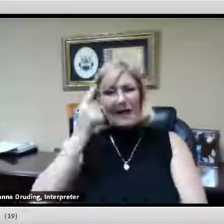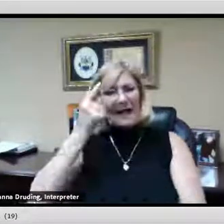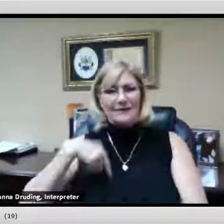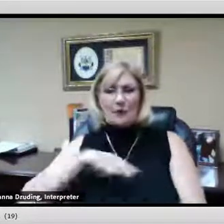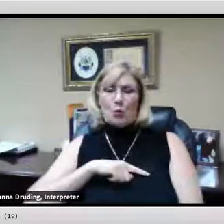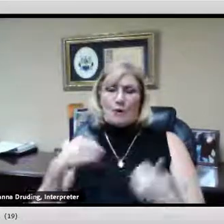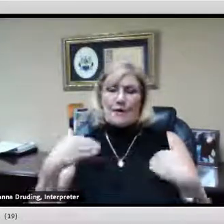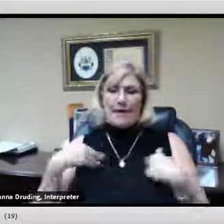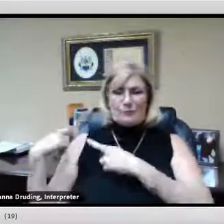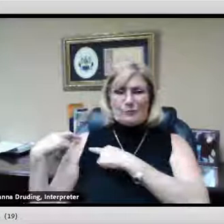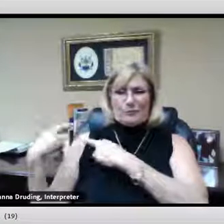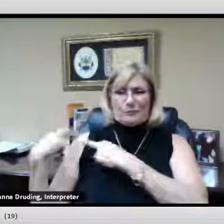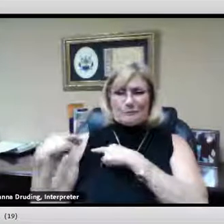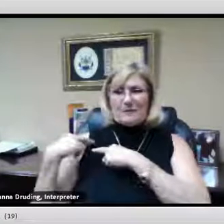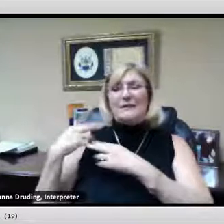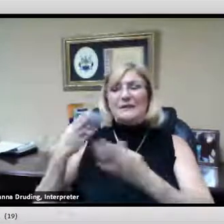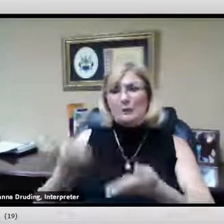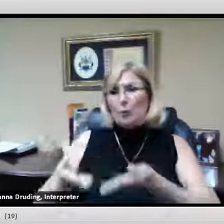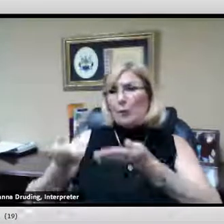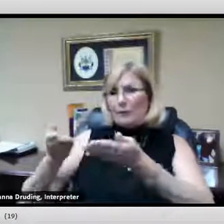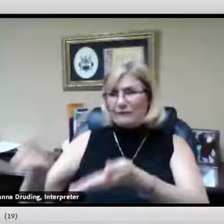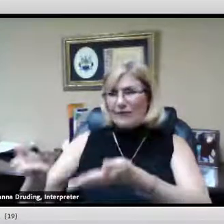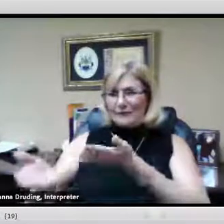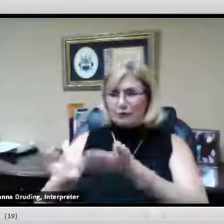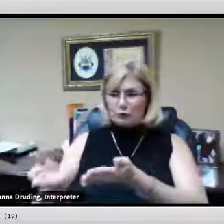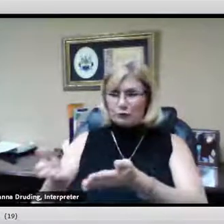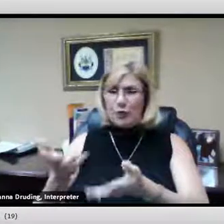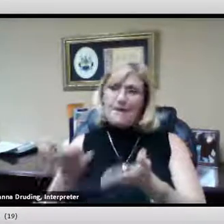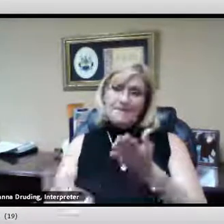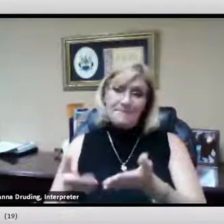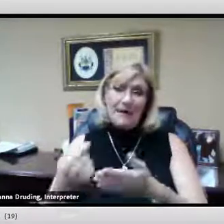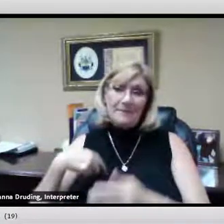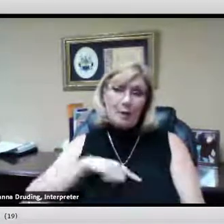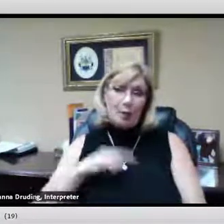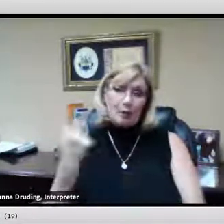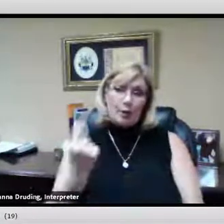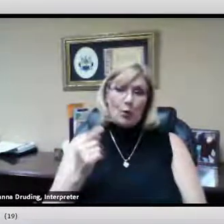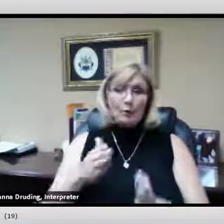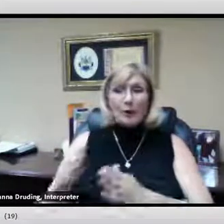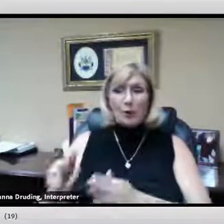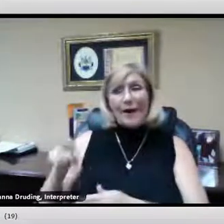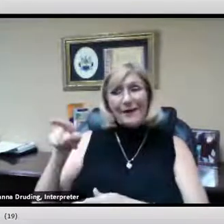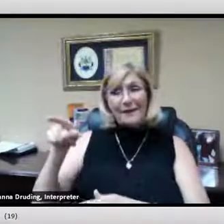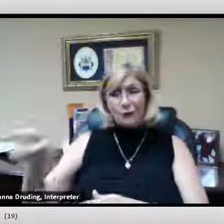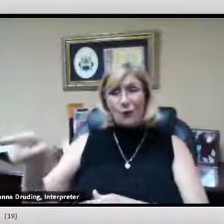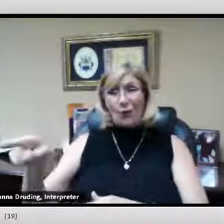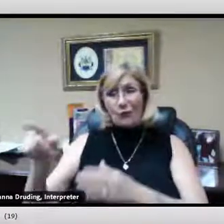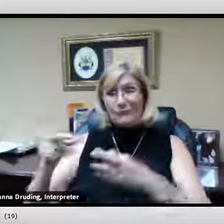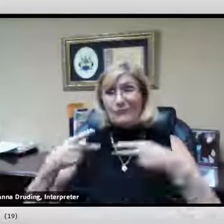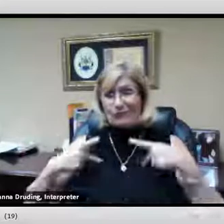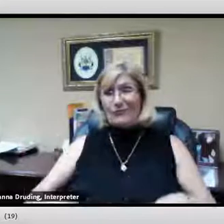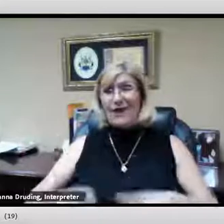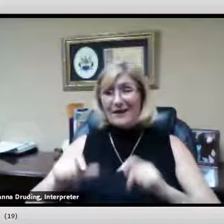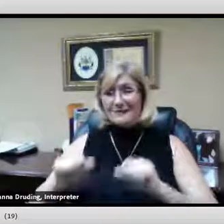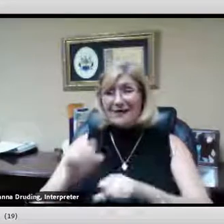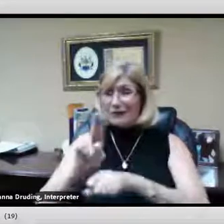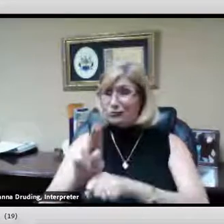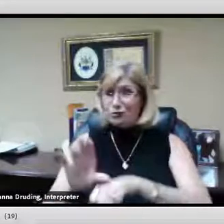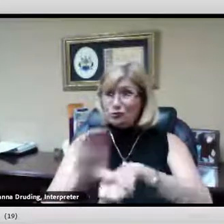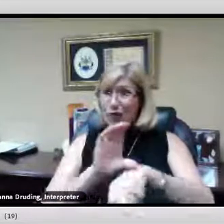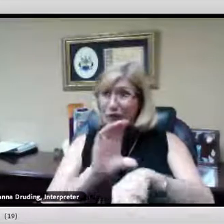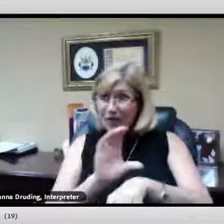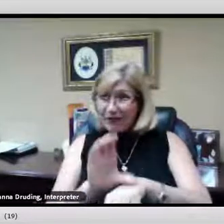provide. We might be the only way that some of our users can get online and can use computers